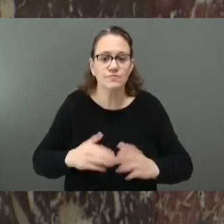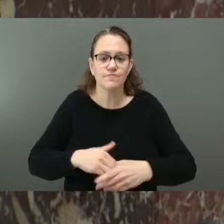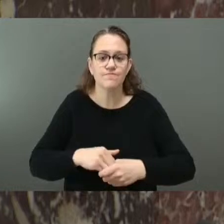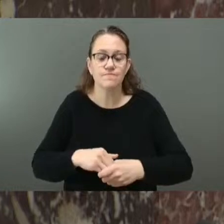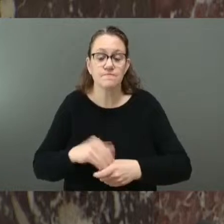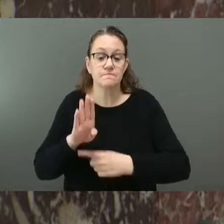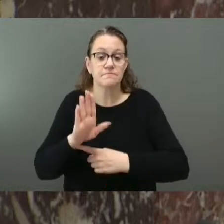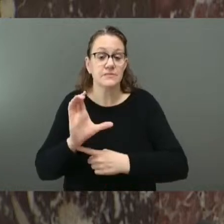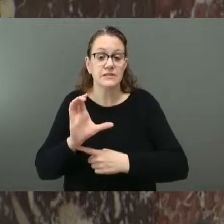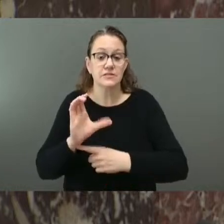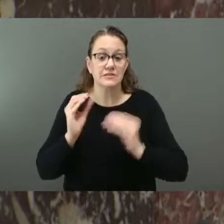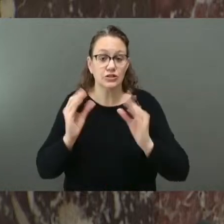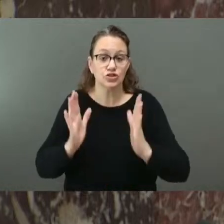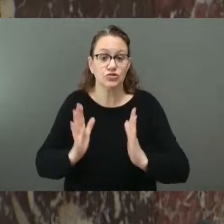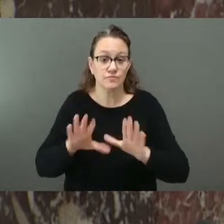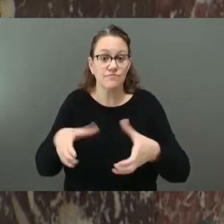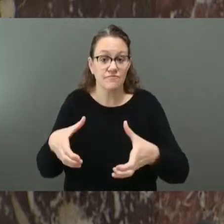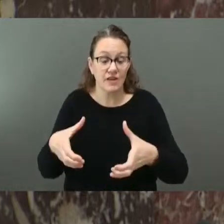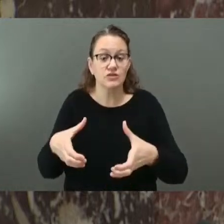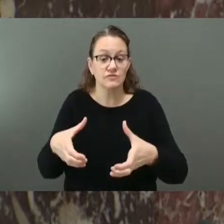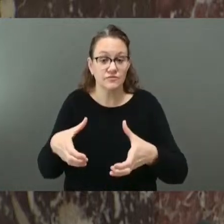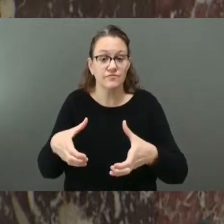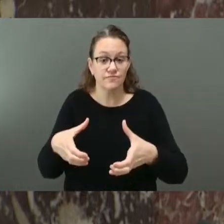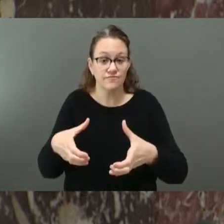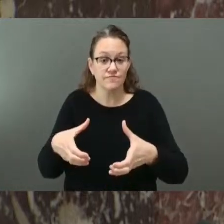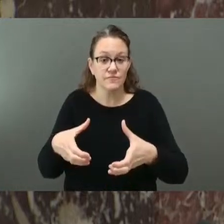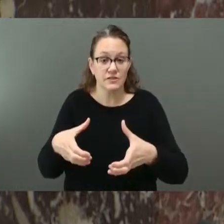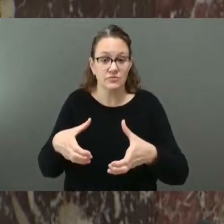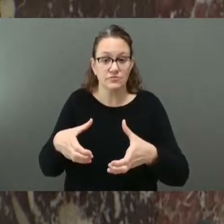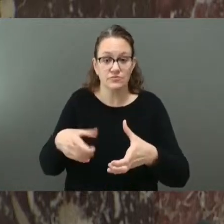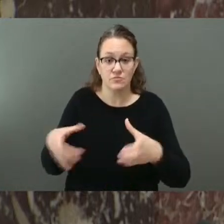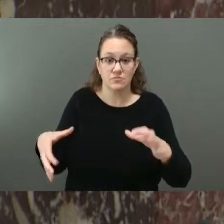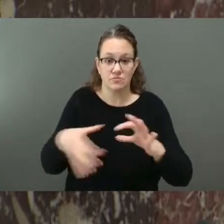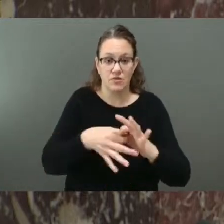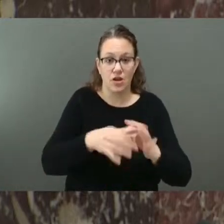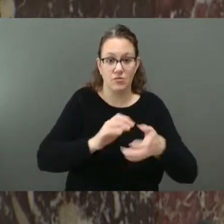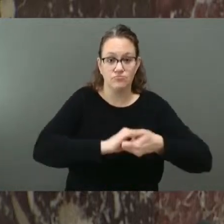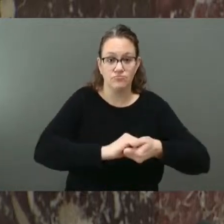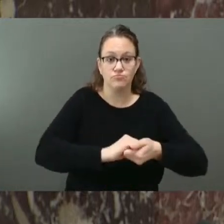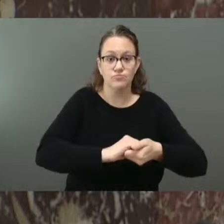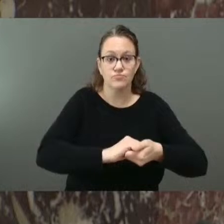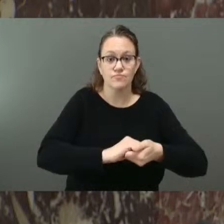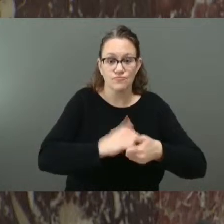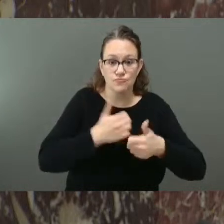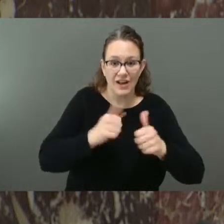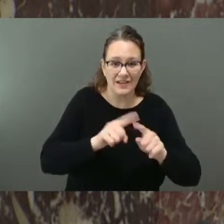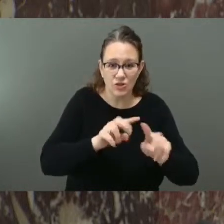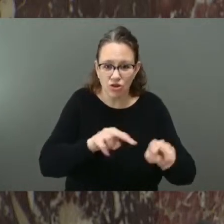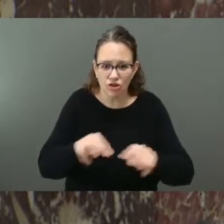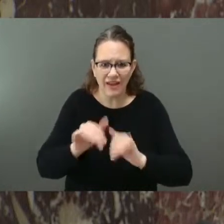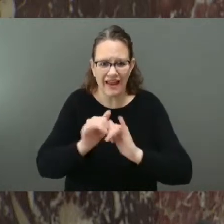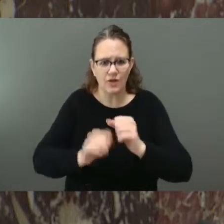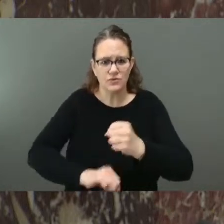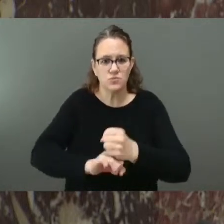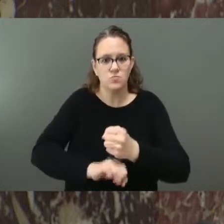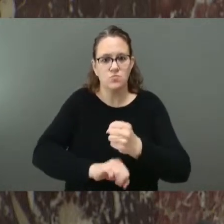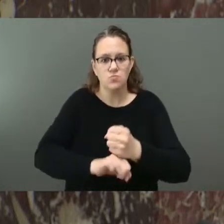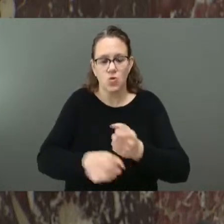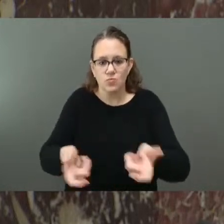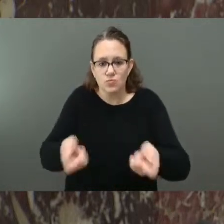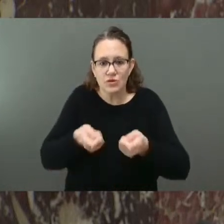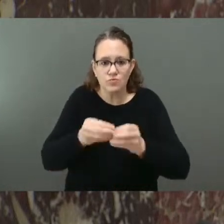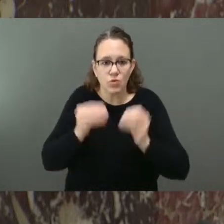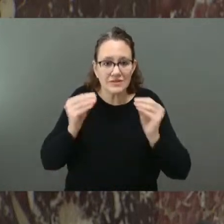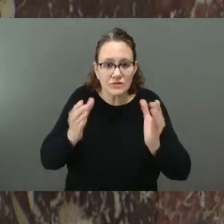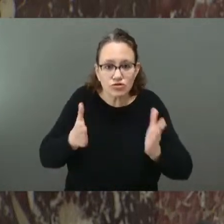looking at ways how we can support, how we can bring more teachers, and also the teachers who are already in the workforce, how to support them so